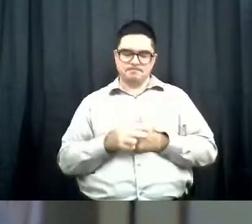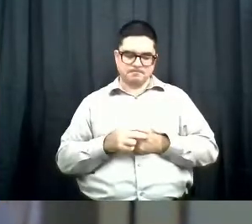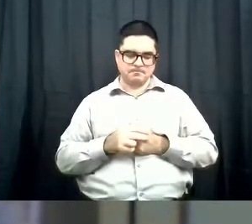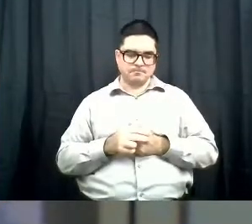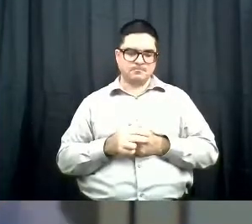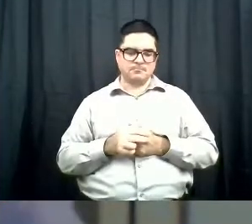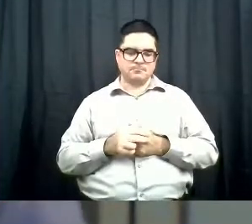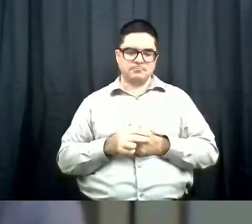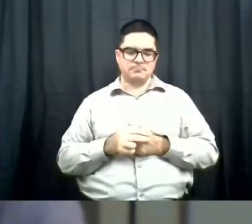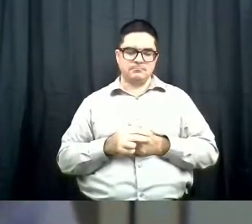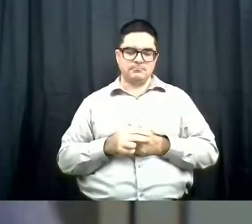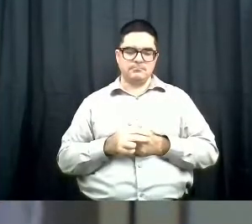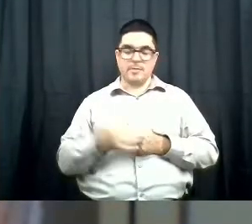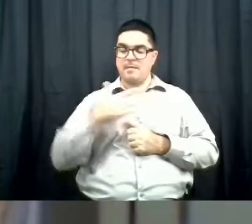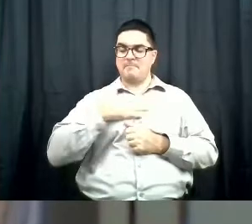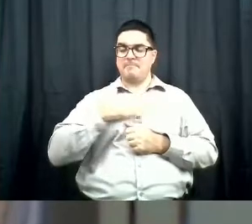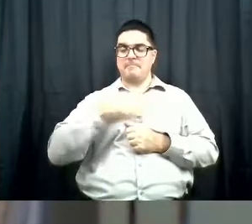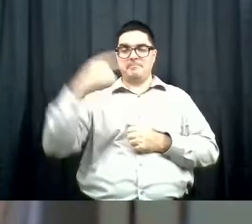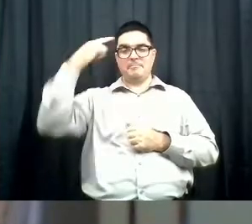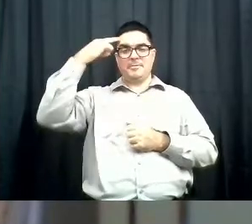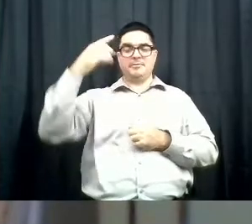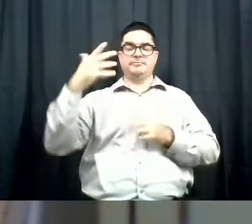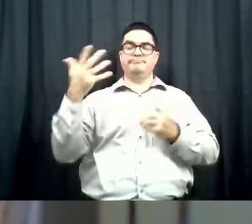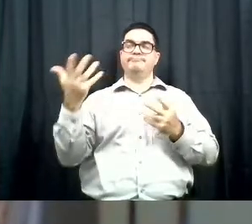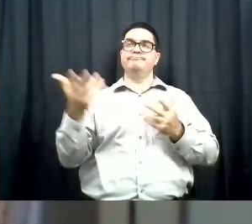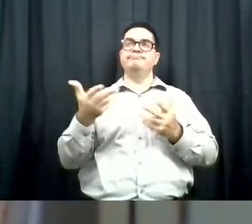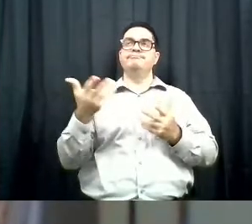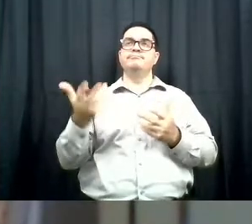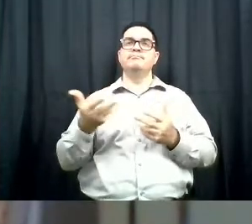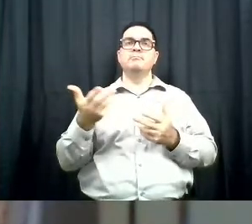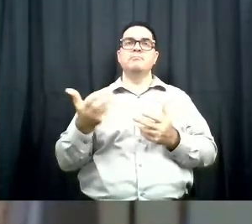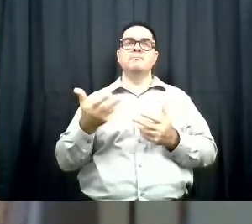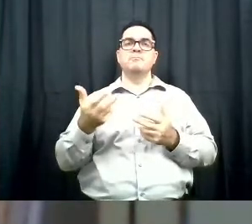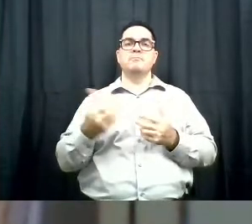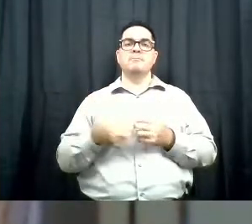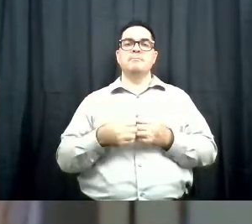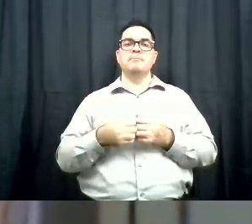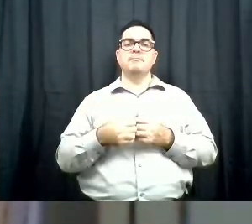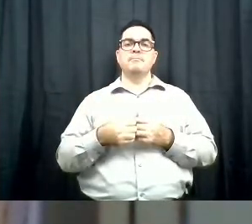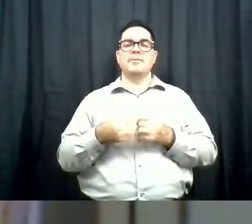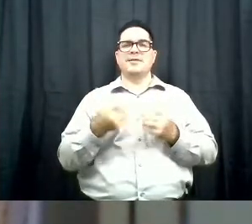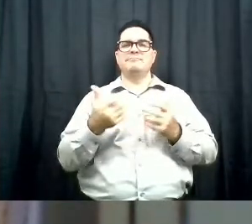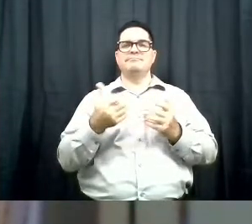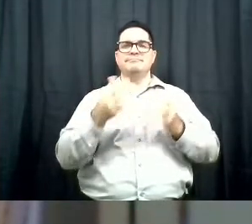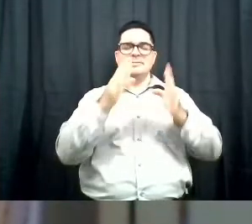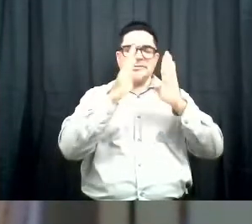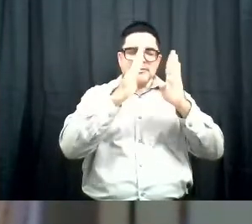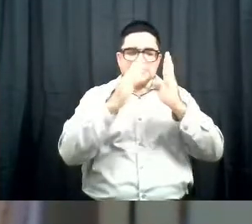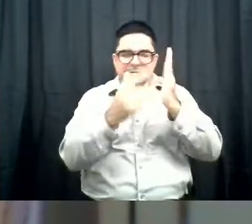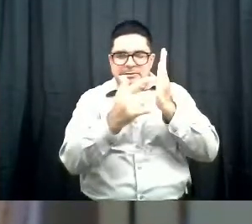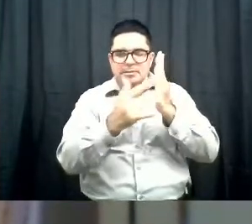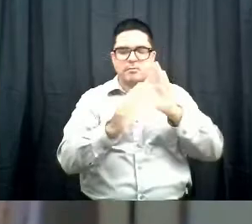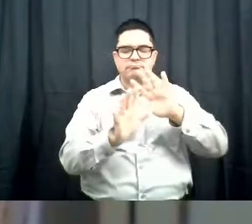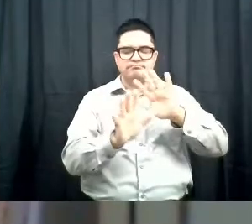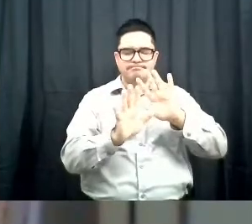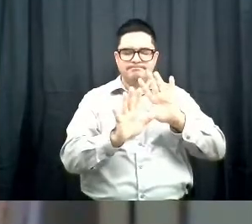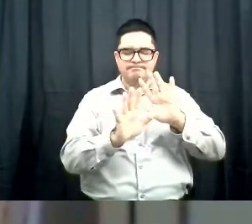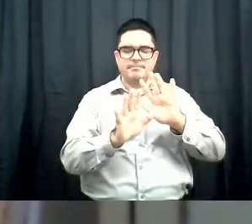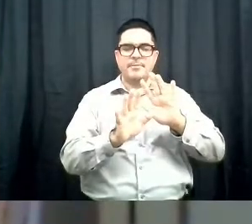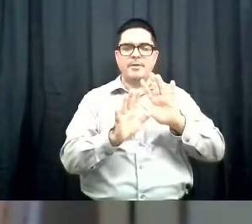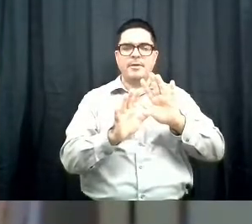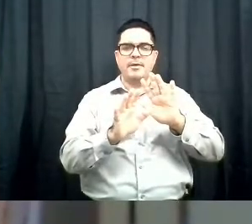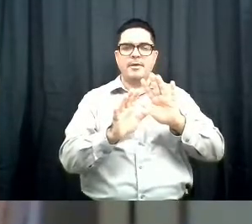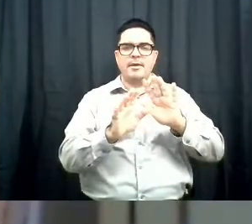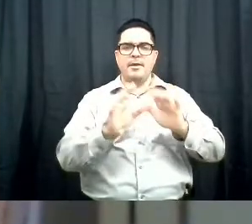My thoughts are just fairly limited to some small kind of almost technical things, but I think one thing that made the Puerto Rico bankruptcy